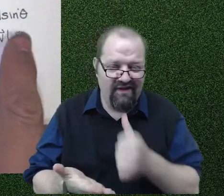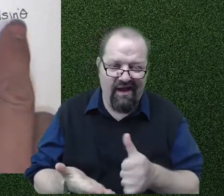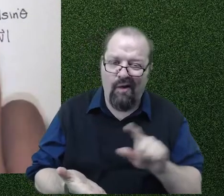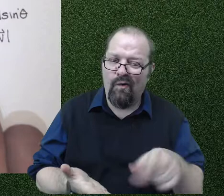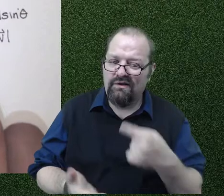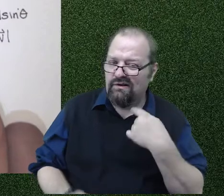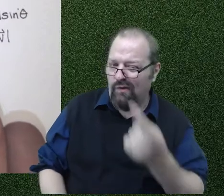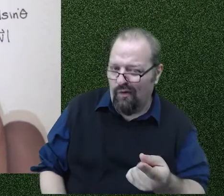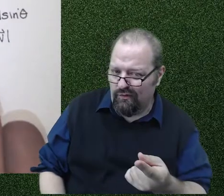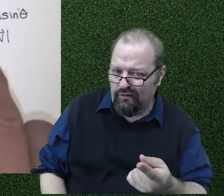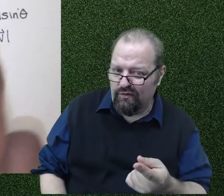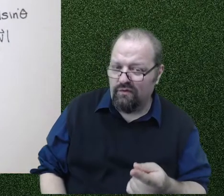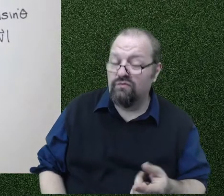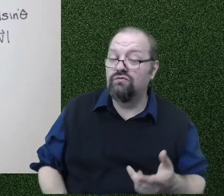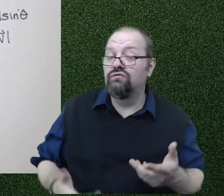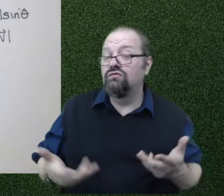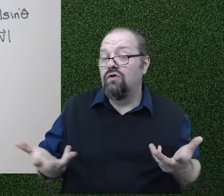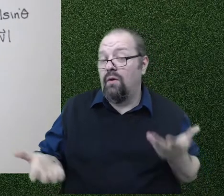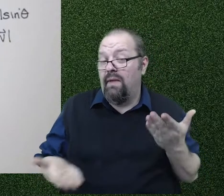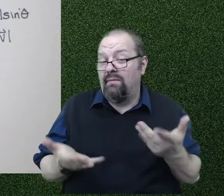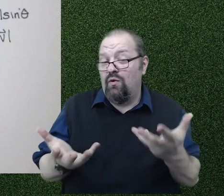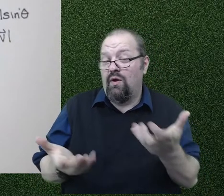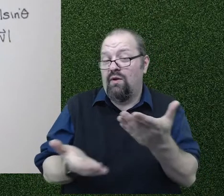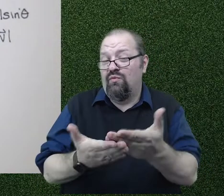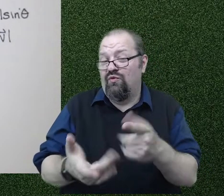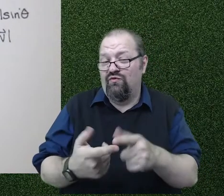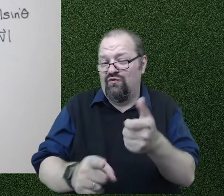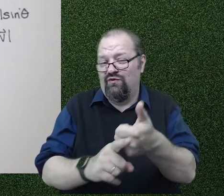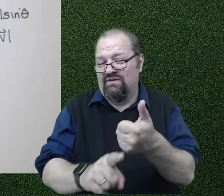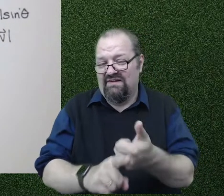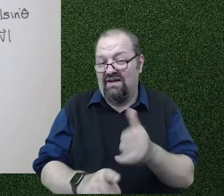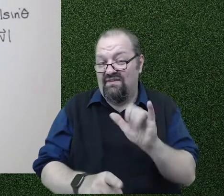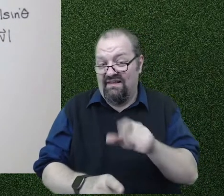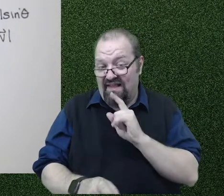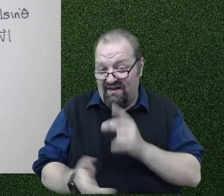So you might want to prove to yourself that that's true.